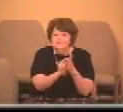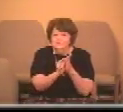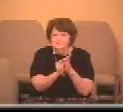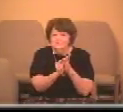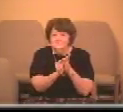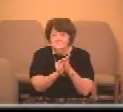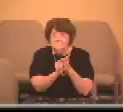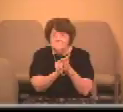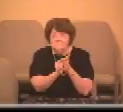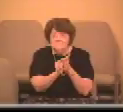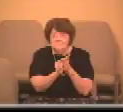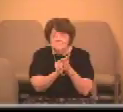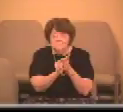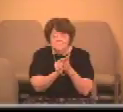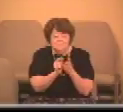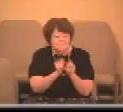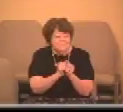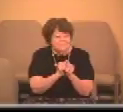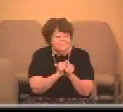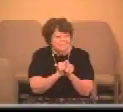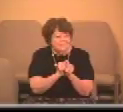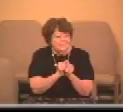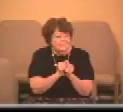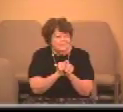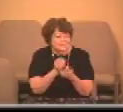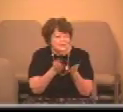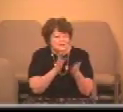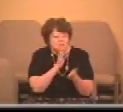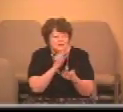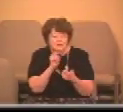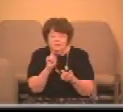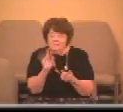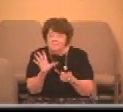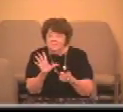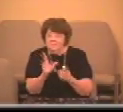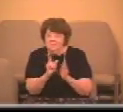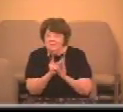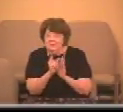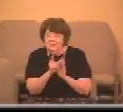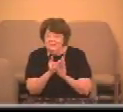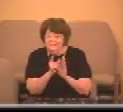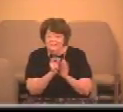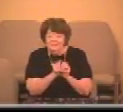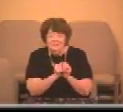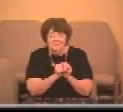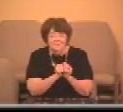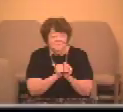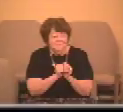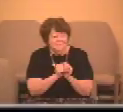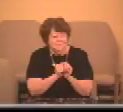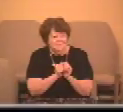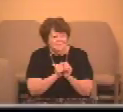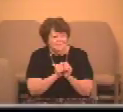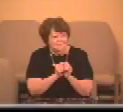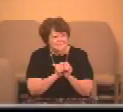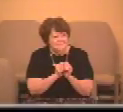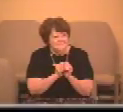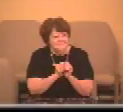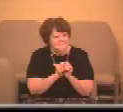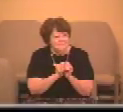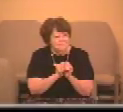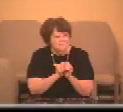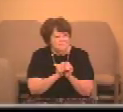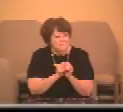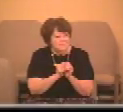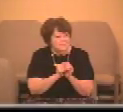How many of you probably are going to have a hot beverage in the next, oh, say 15 minutes? Okay, all right. How many of you think that